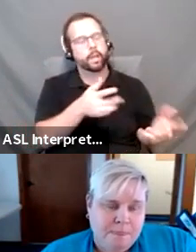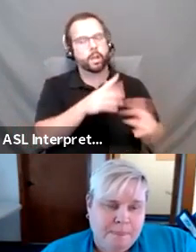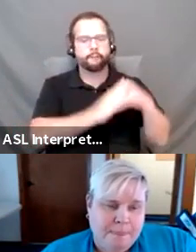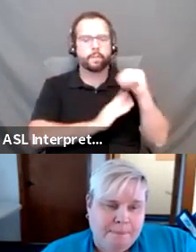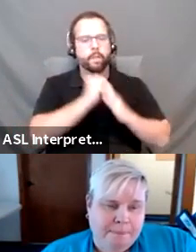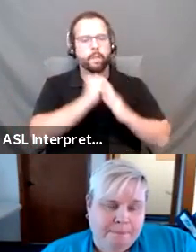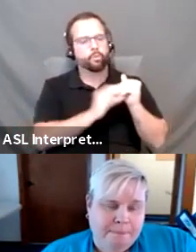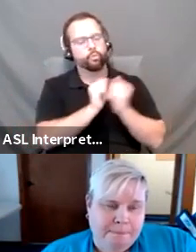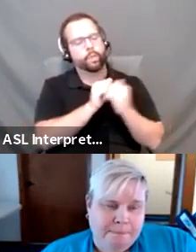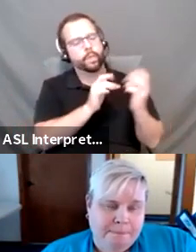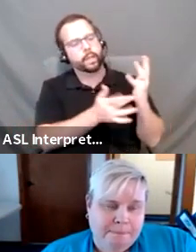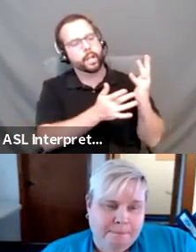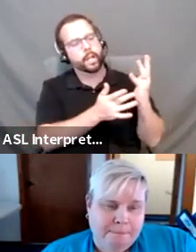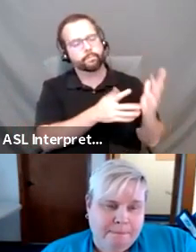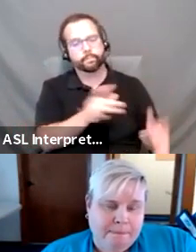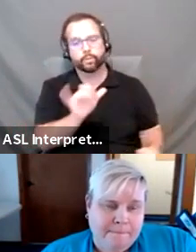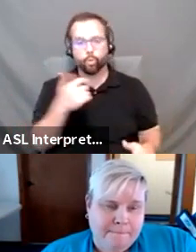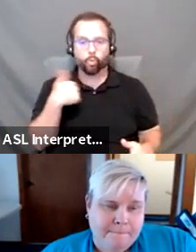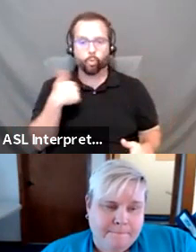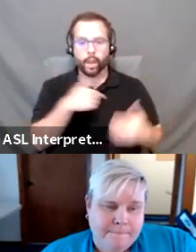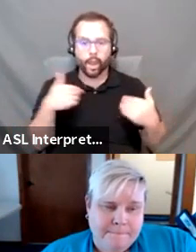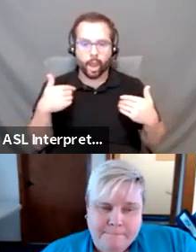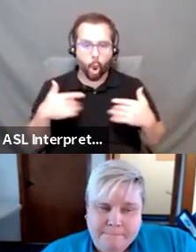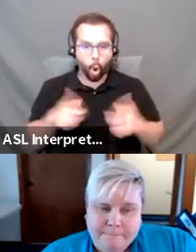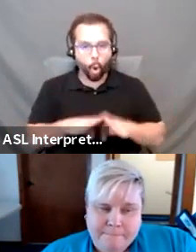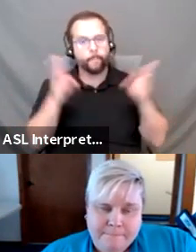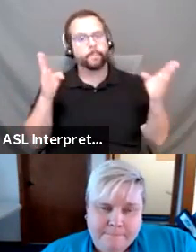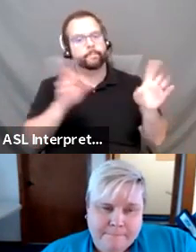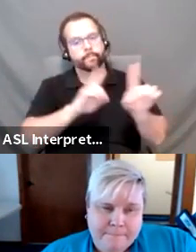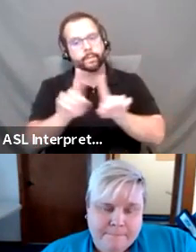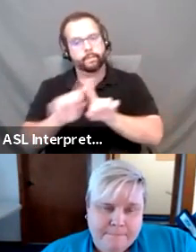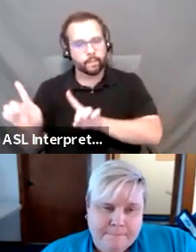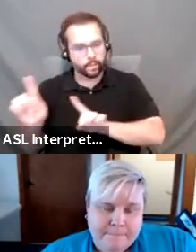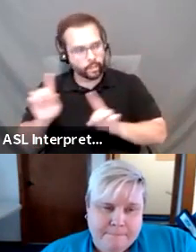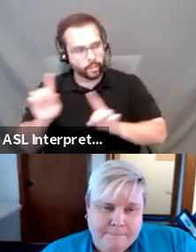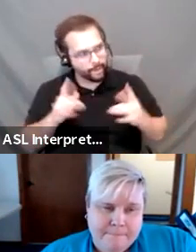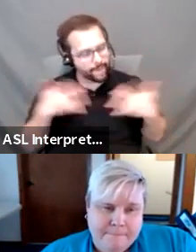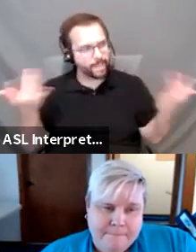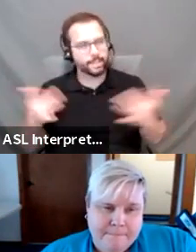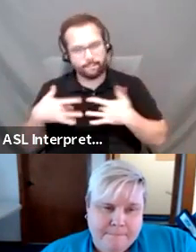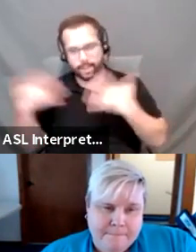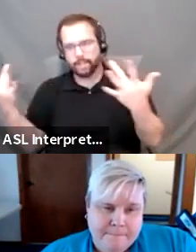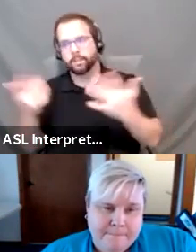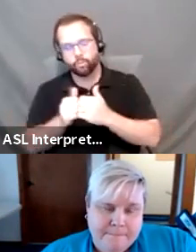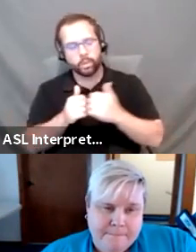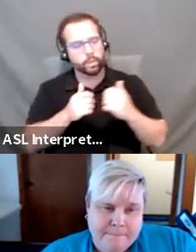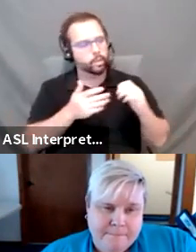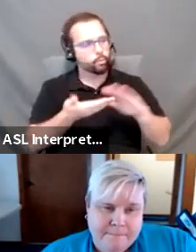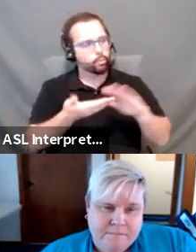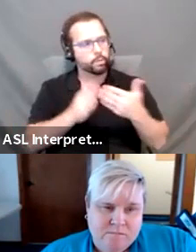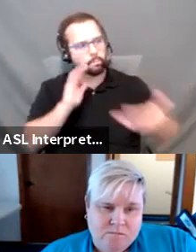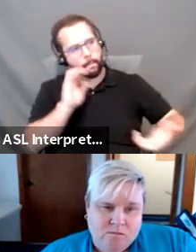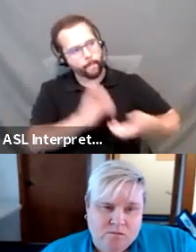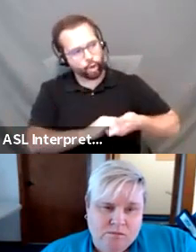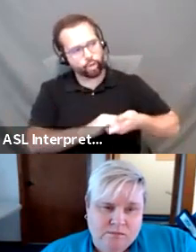into it. and, And plus, we've opened up all these events kind of community wide. We've shared it with community partners and let people know that, right. I mean, short of